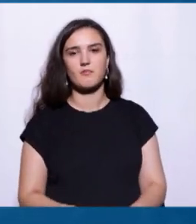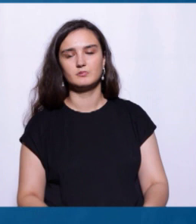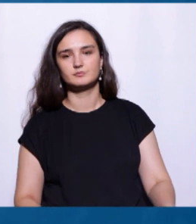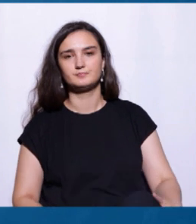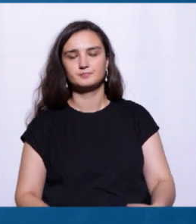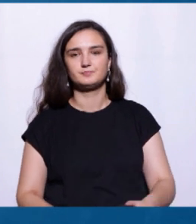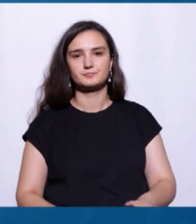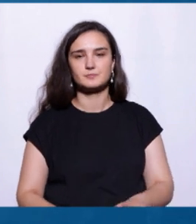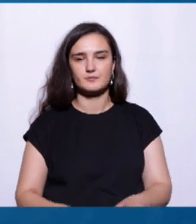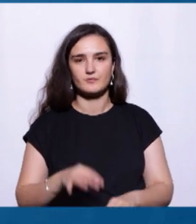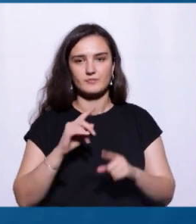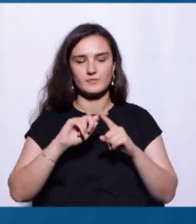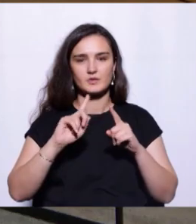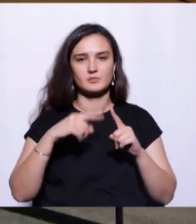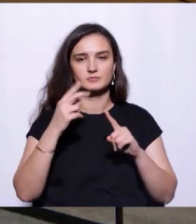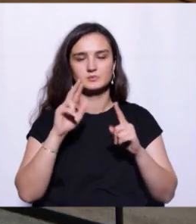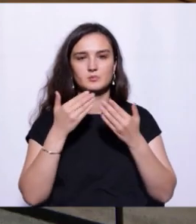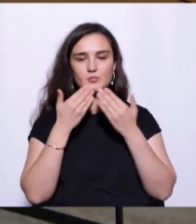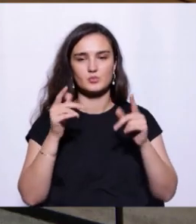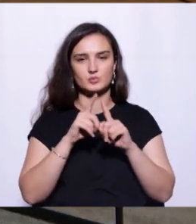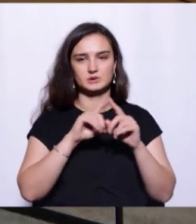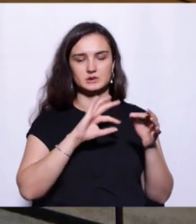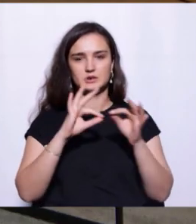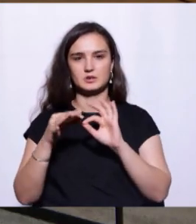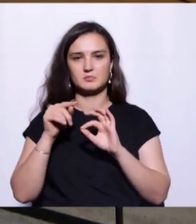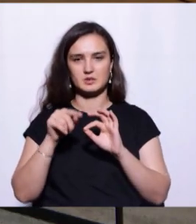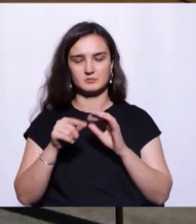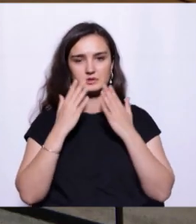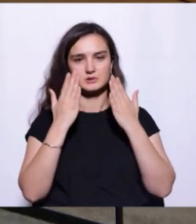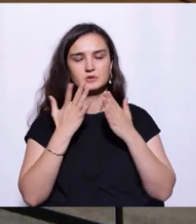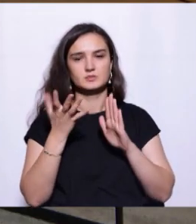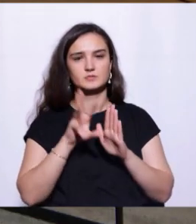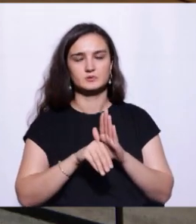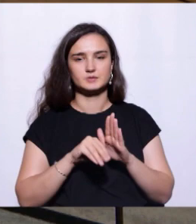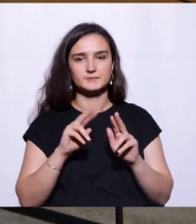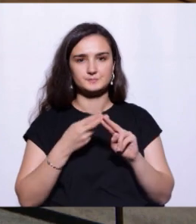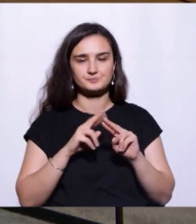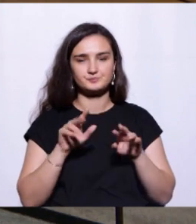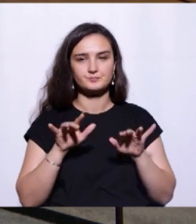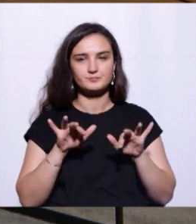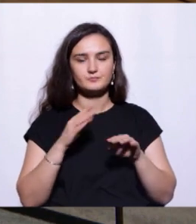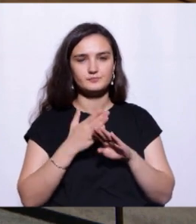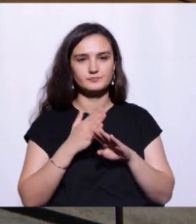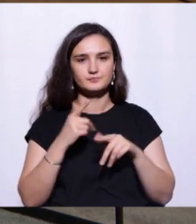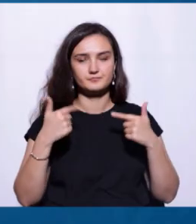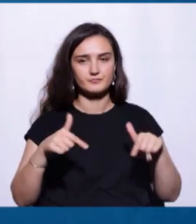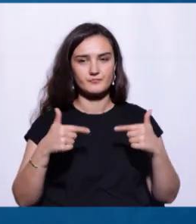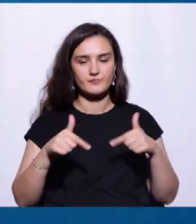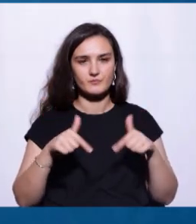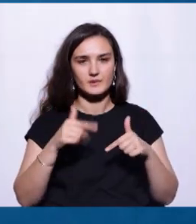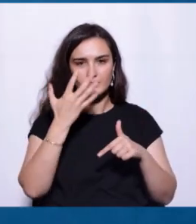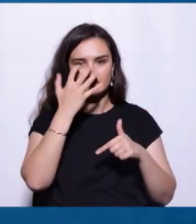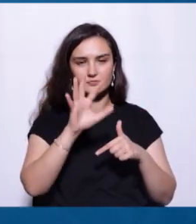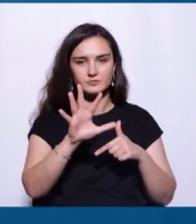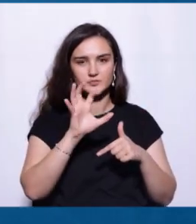our next and the last sentence in this reading activity. A computer examines the